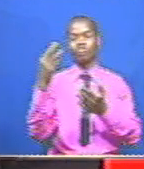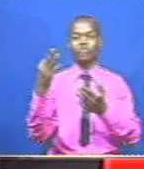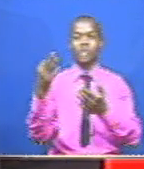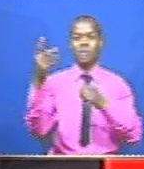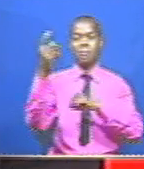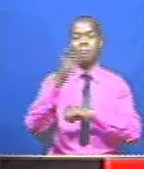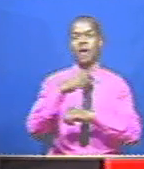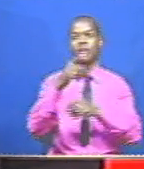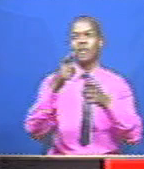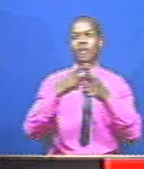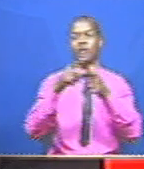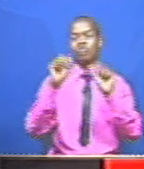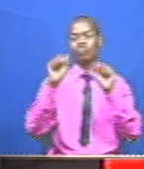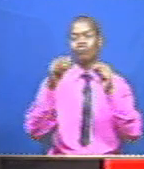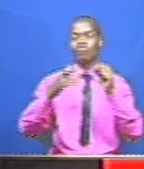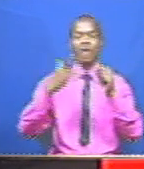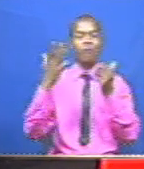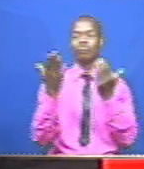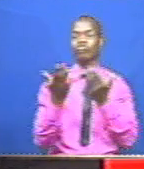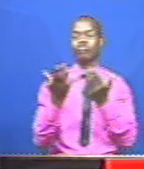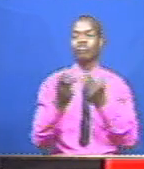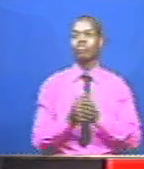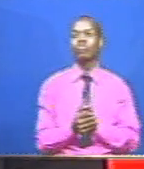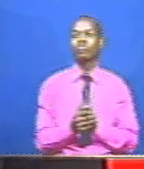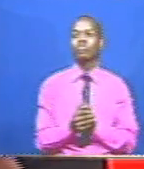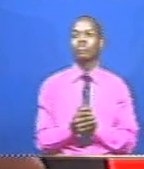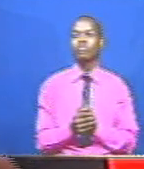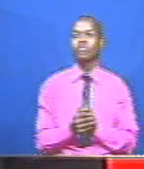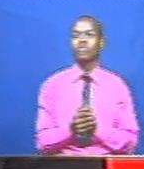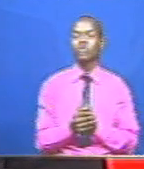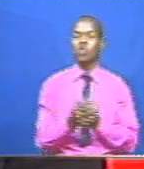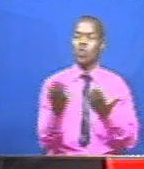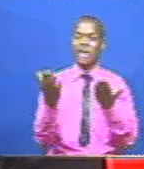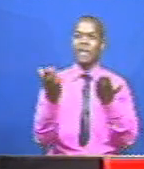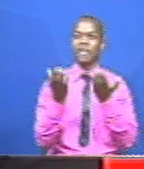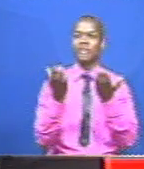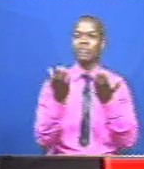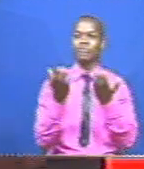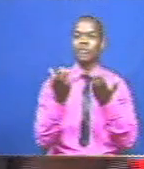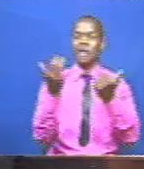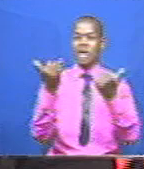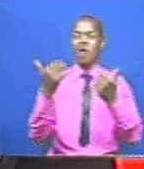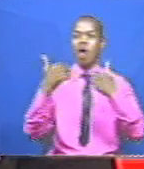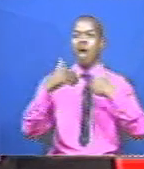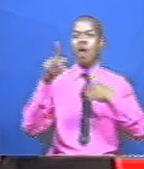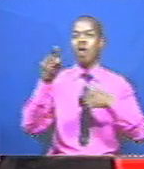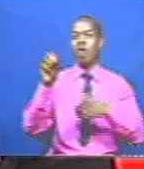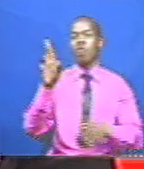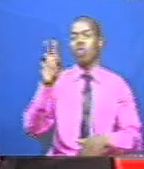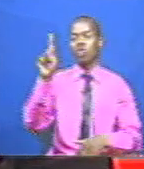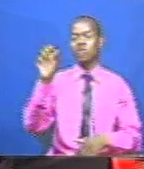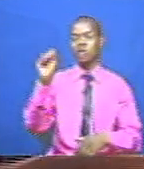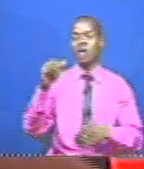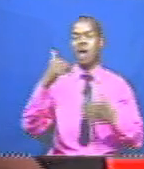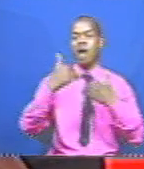hard, okay, at the lower level. So do we need, now that we have the ports, we have all